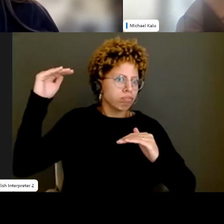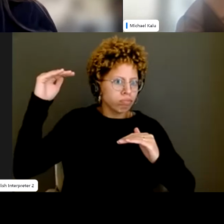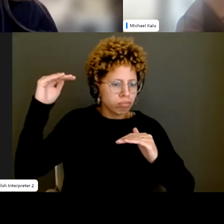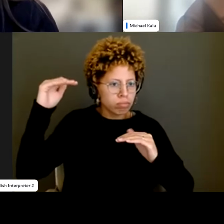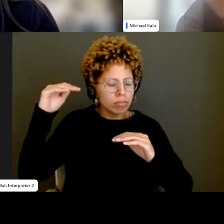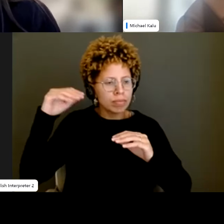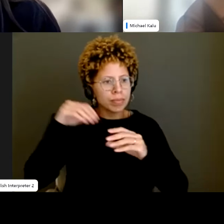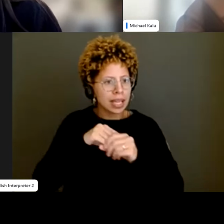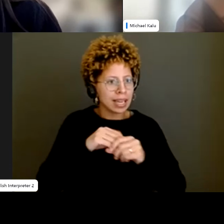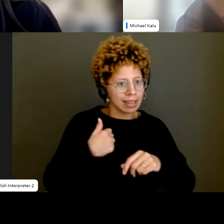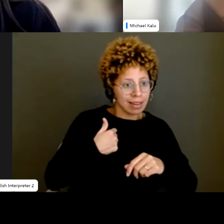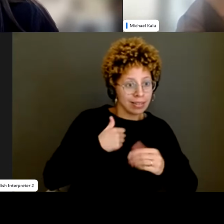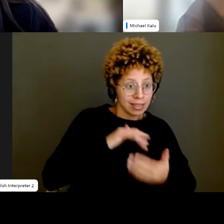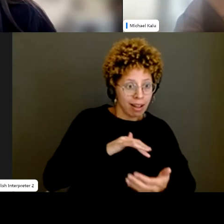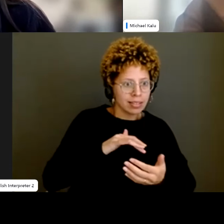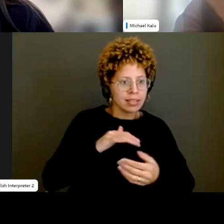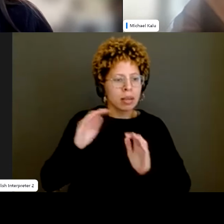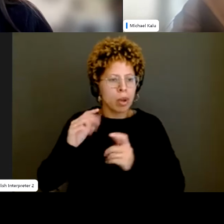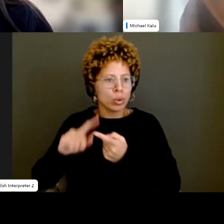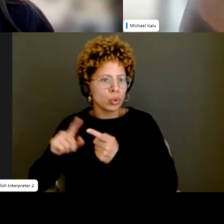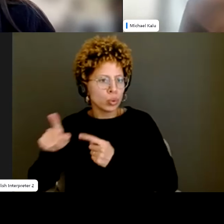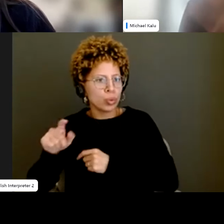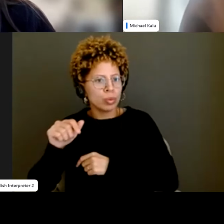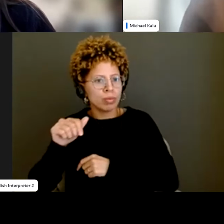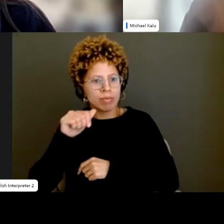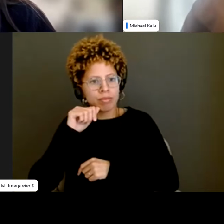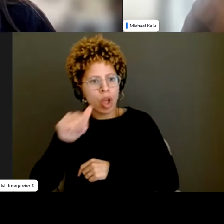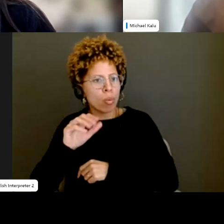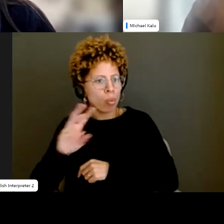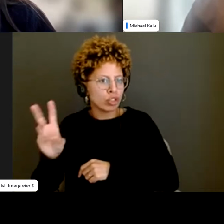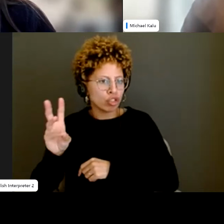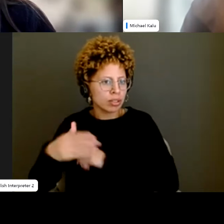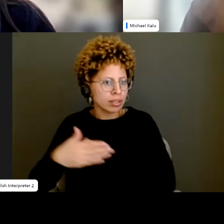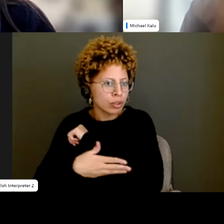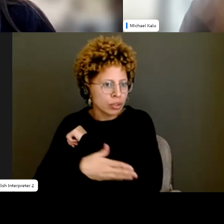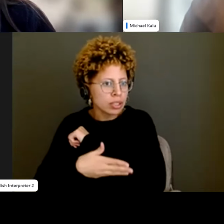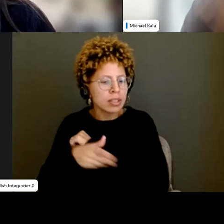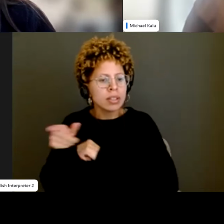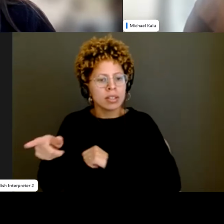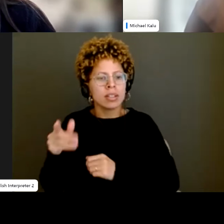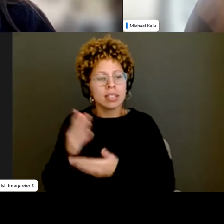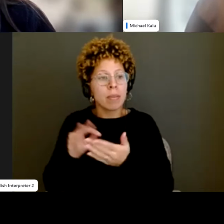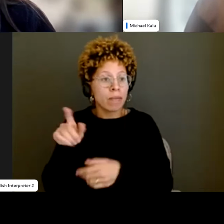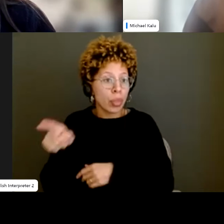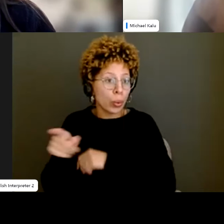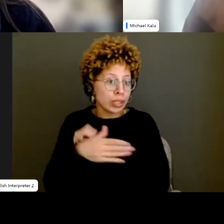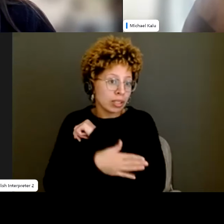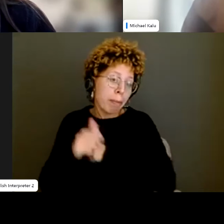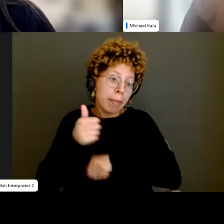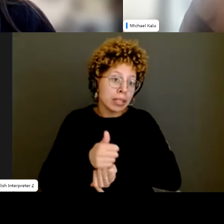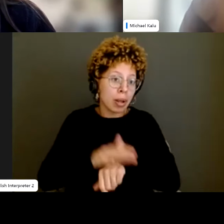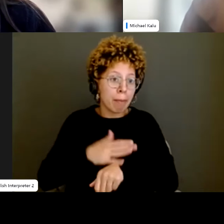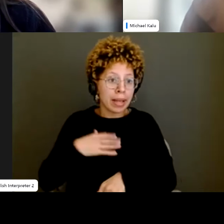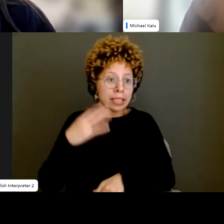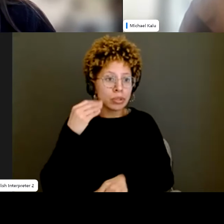in Canadian studies. I think it's also boils down to some of these countries, specifically based on my experience in the UK, they already have